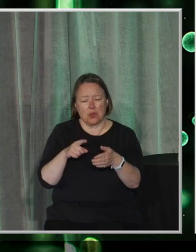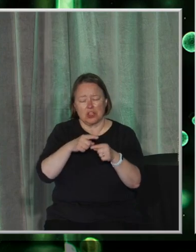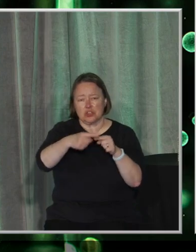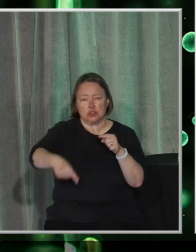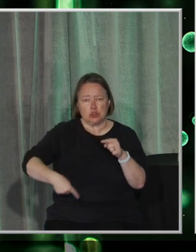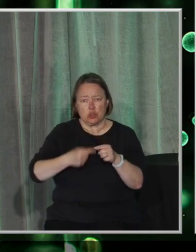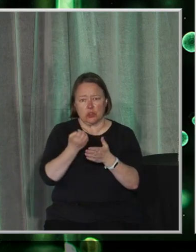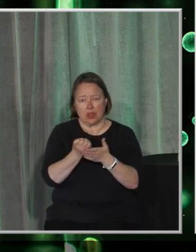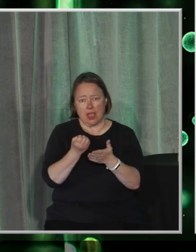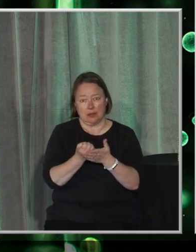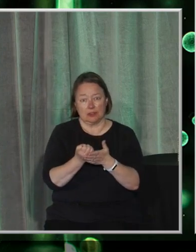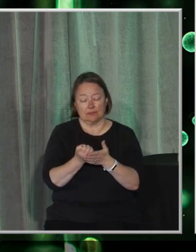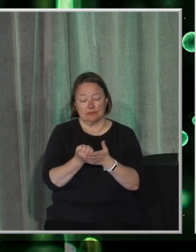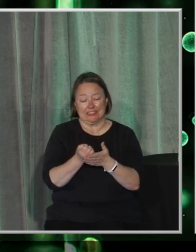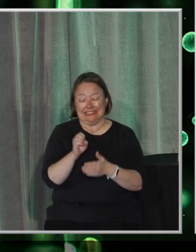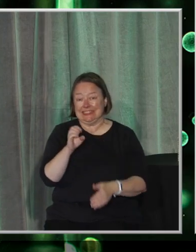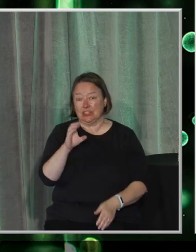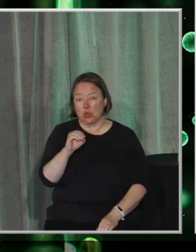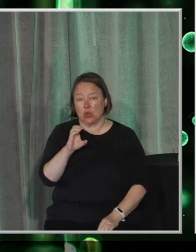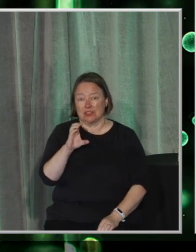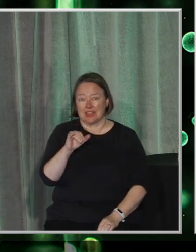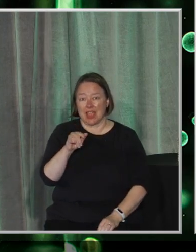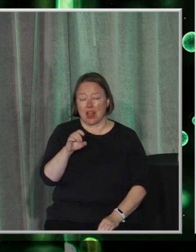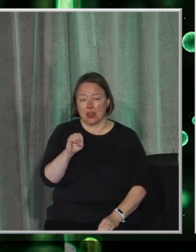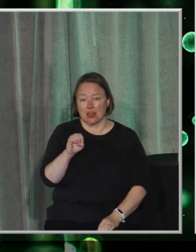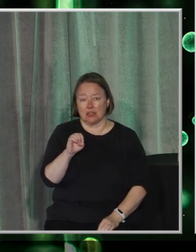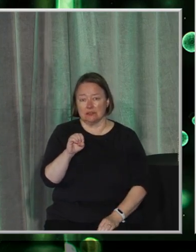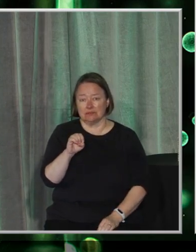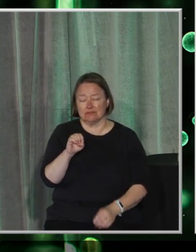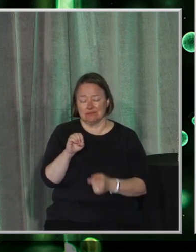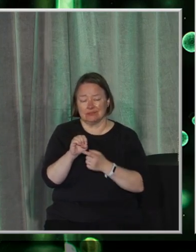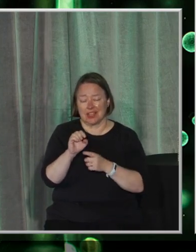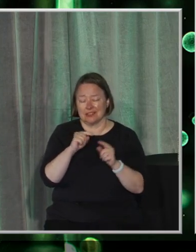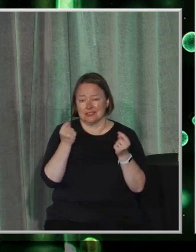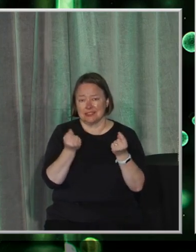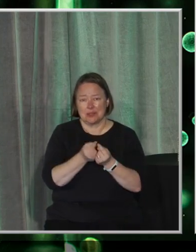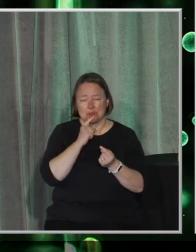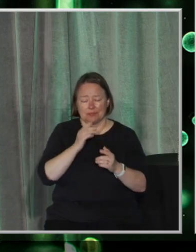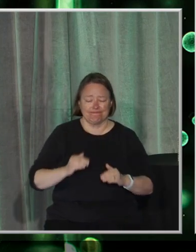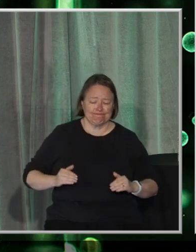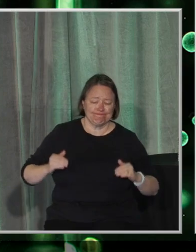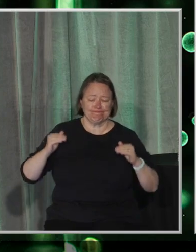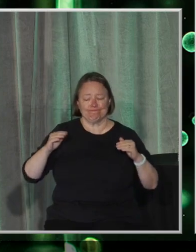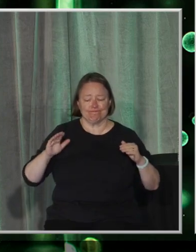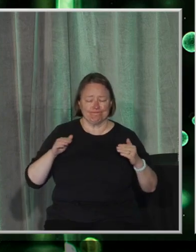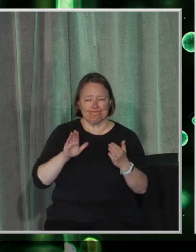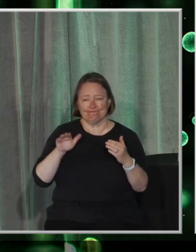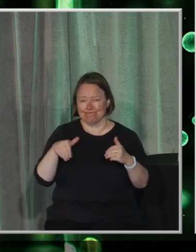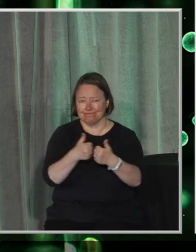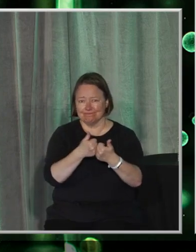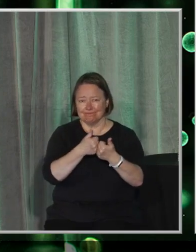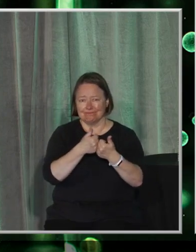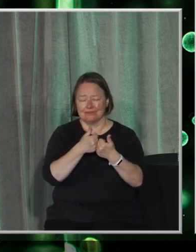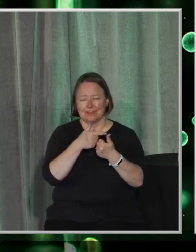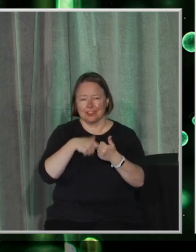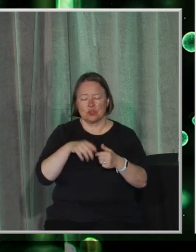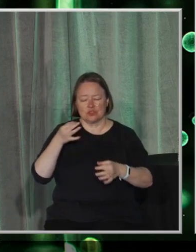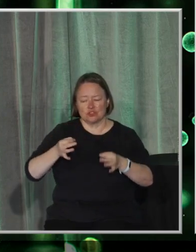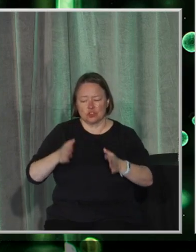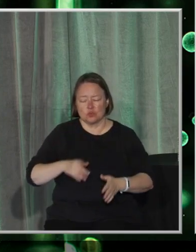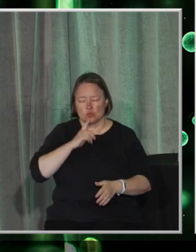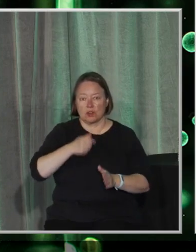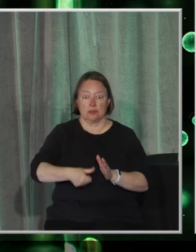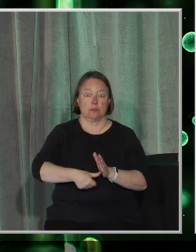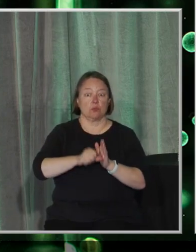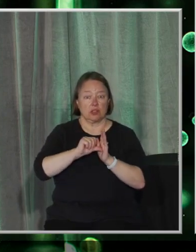circular economy. And EcoCycle has really stepped up to the plate. The judges were extremely